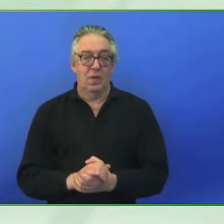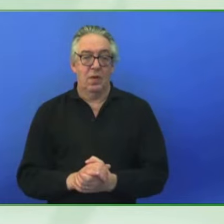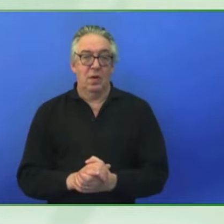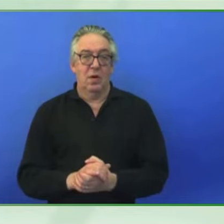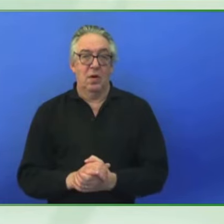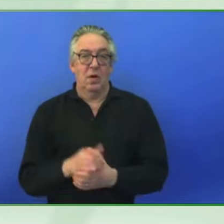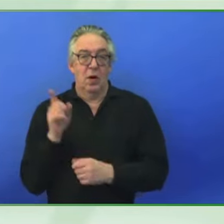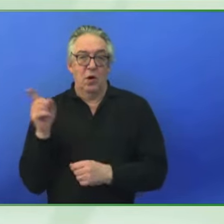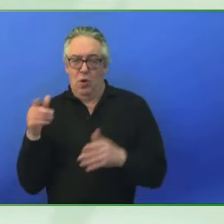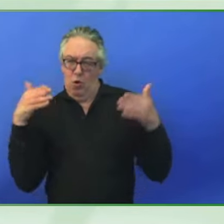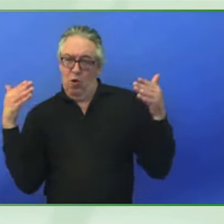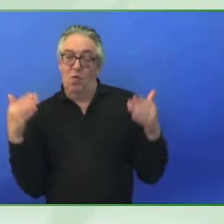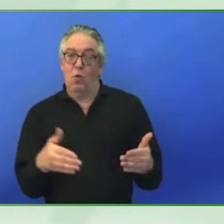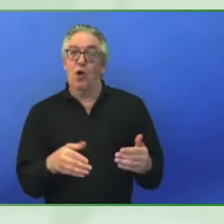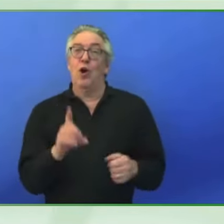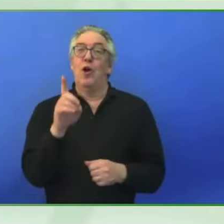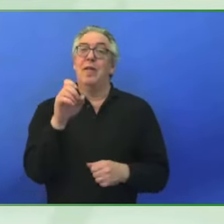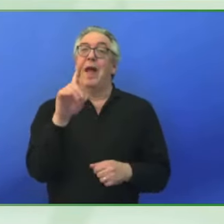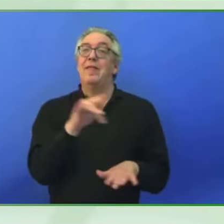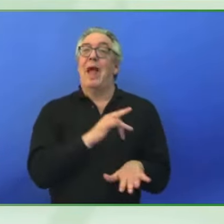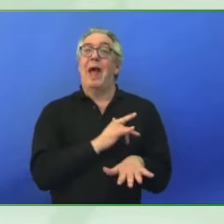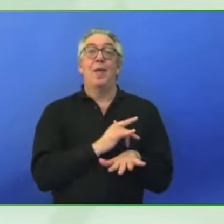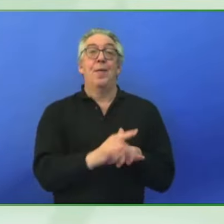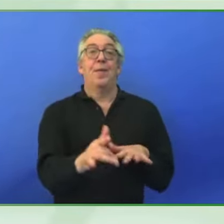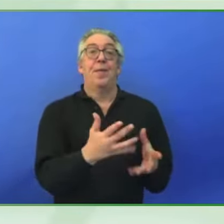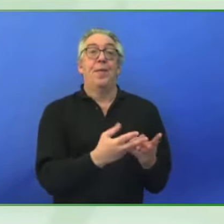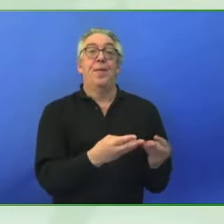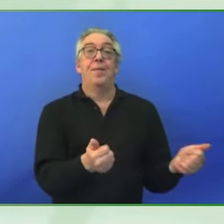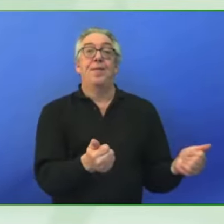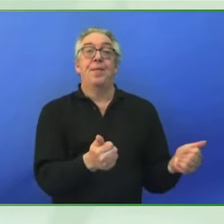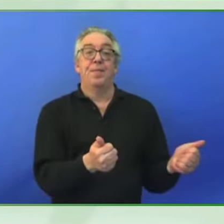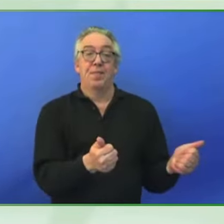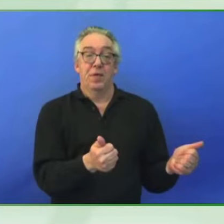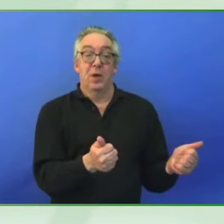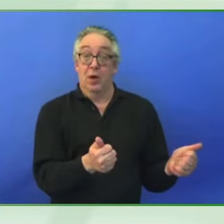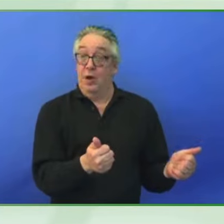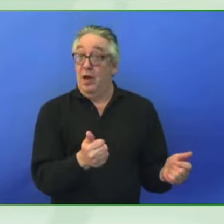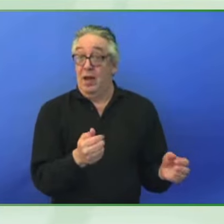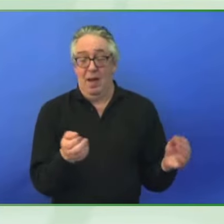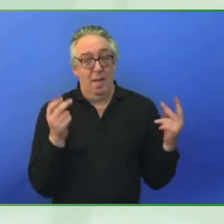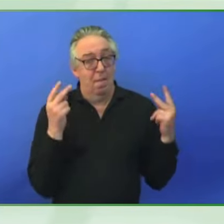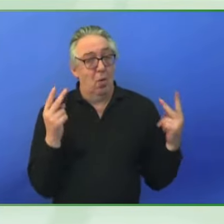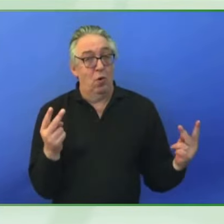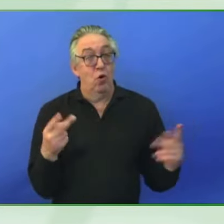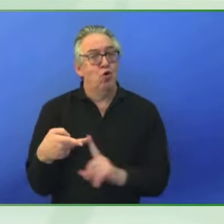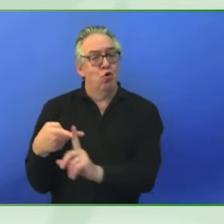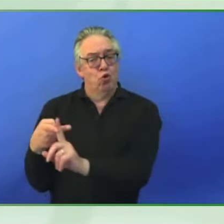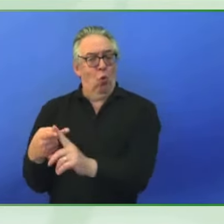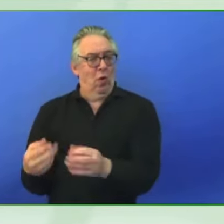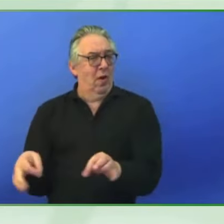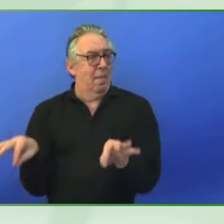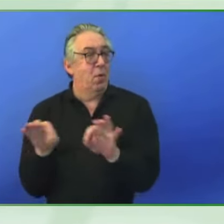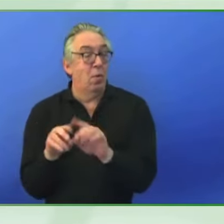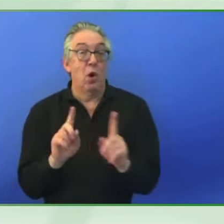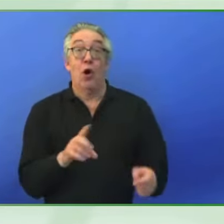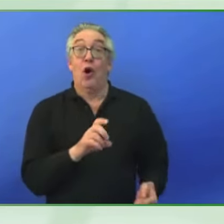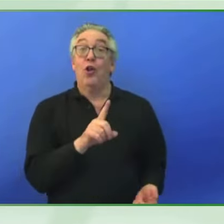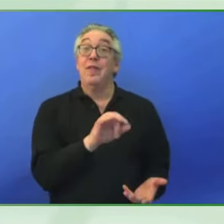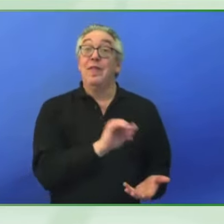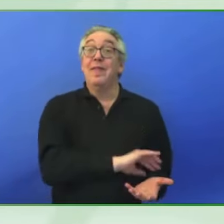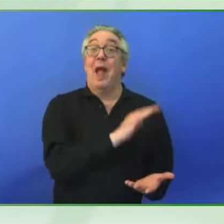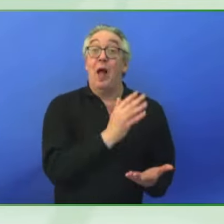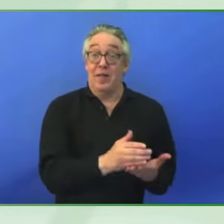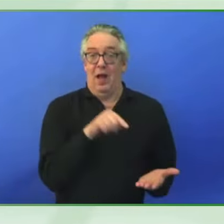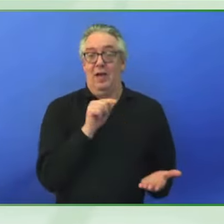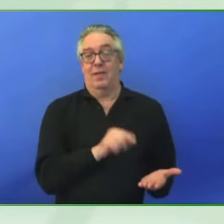and really the key role that data is playing. The tools are also important, but the data behind them is what is